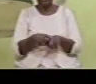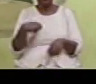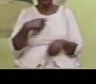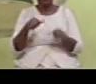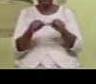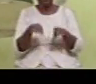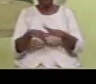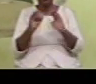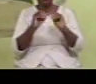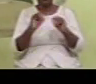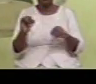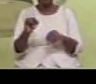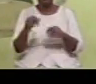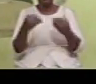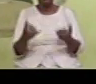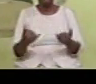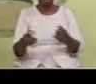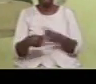teaching. Today,